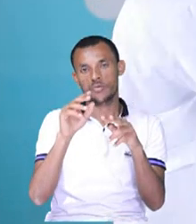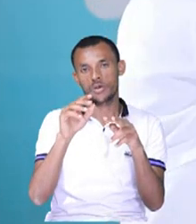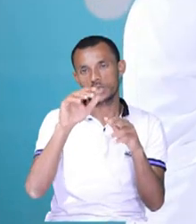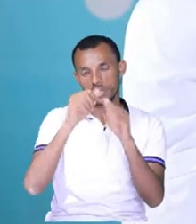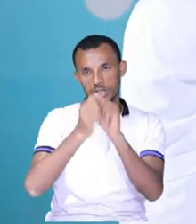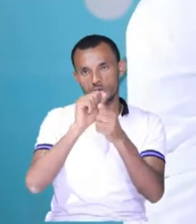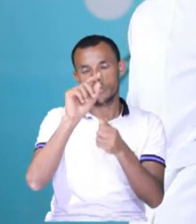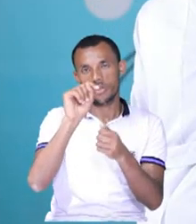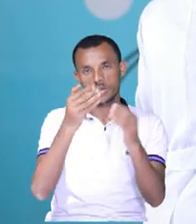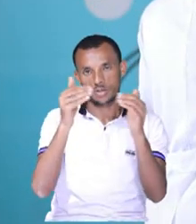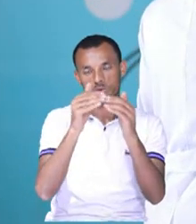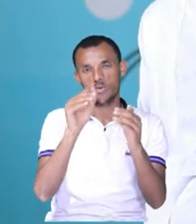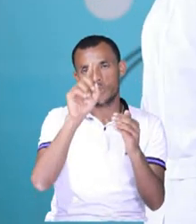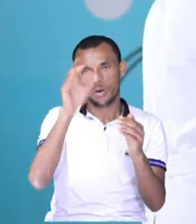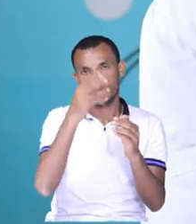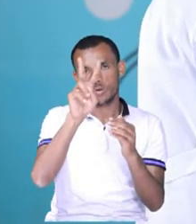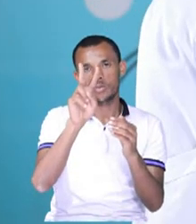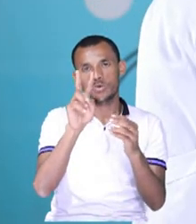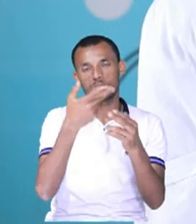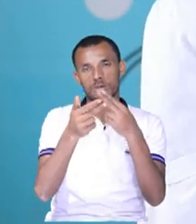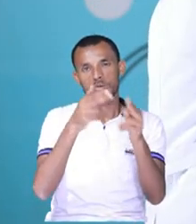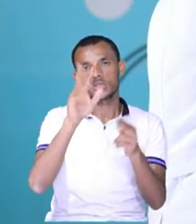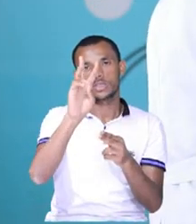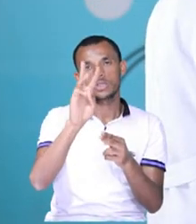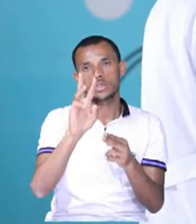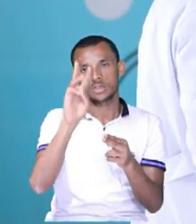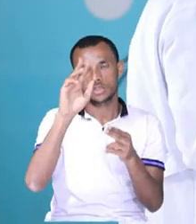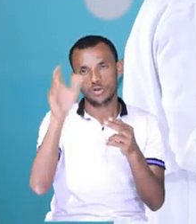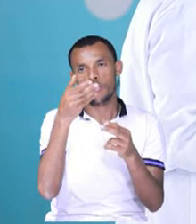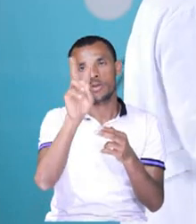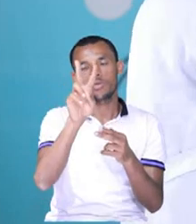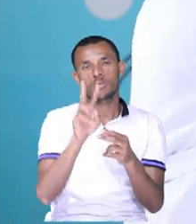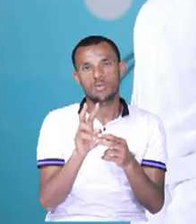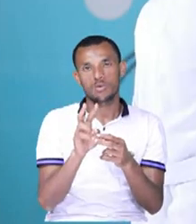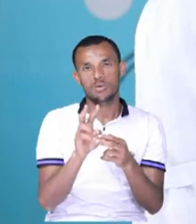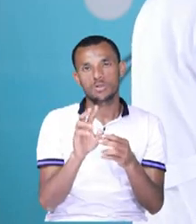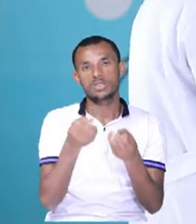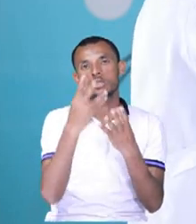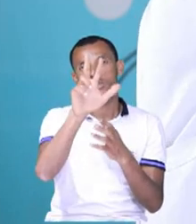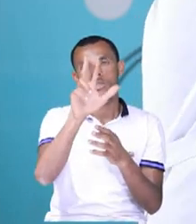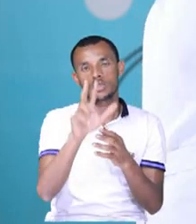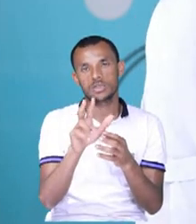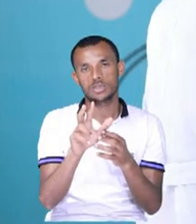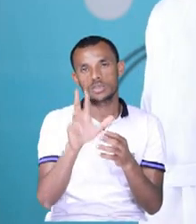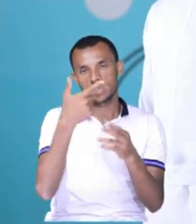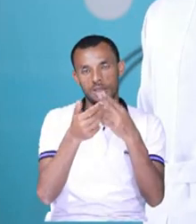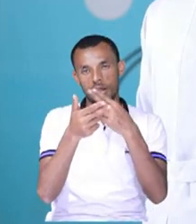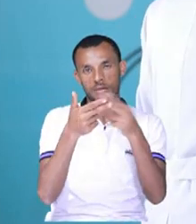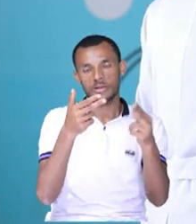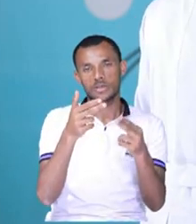T is equals to 1 over 2 multiplied by 6. 6 over 2. 6 over 2 is how much? 3. 3